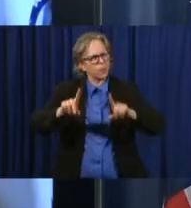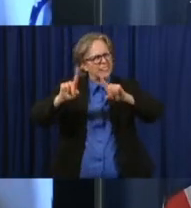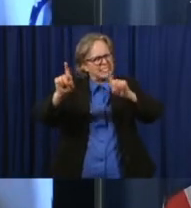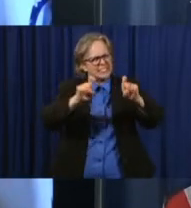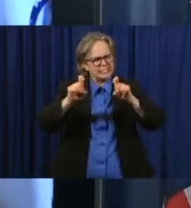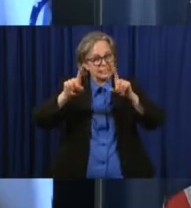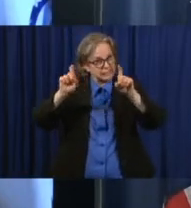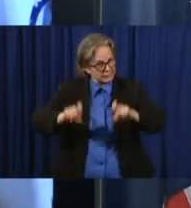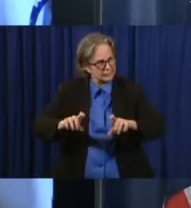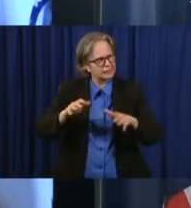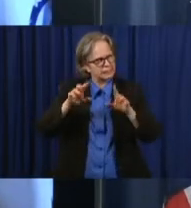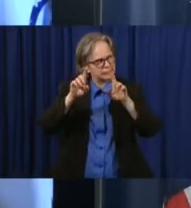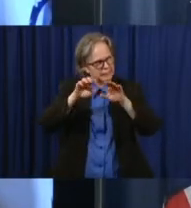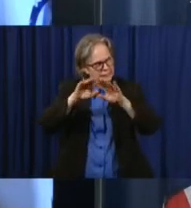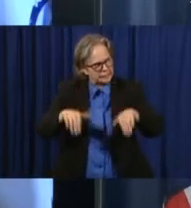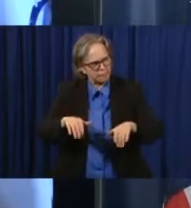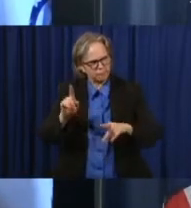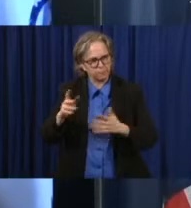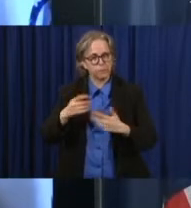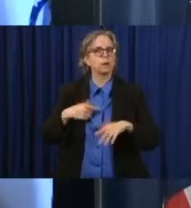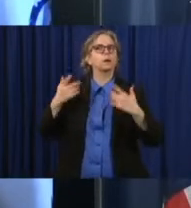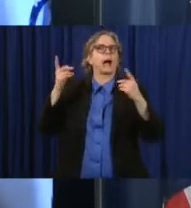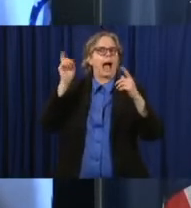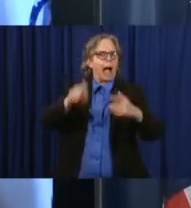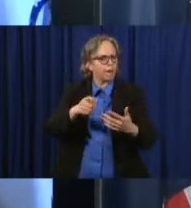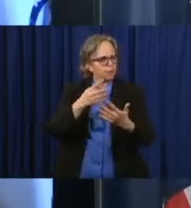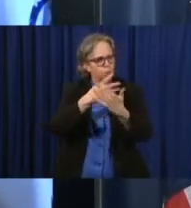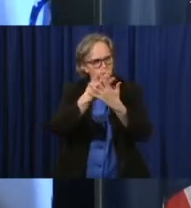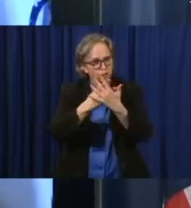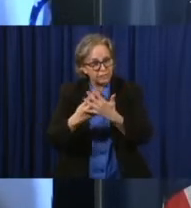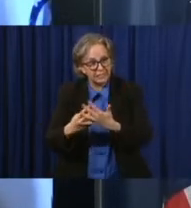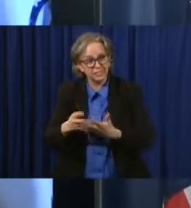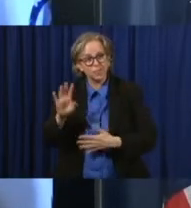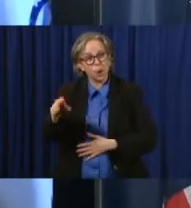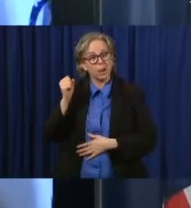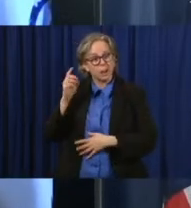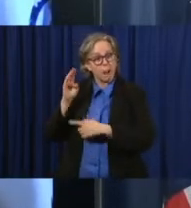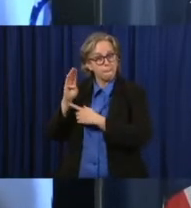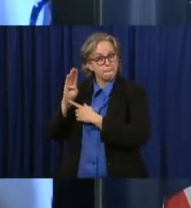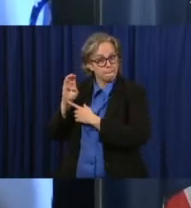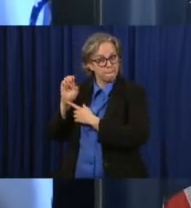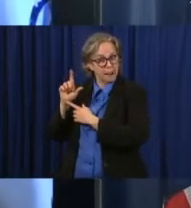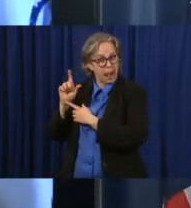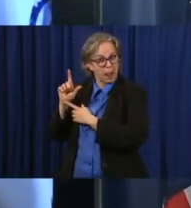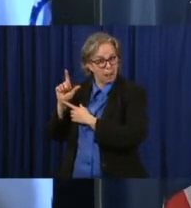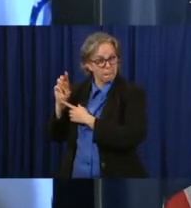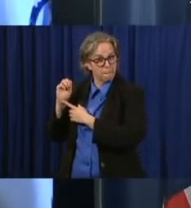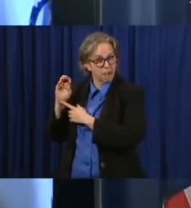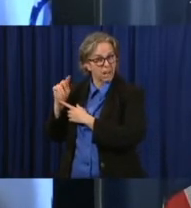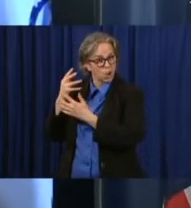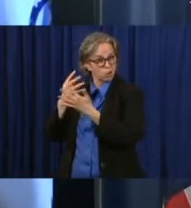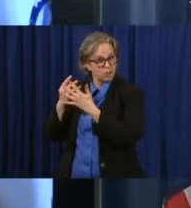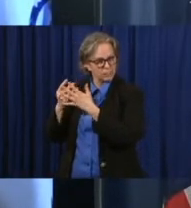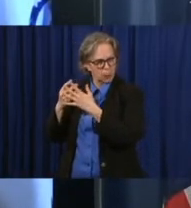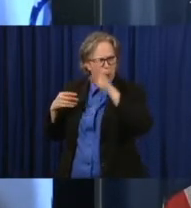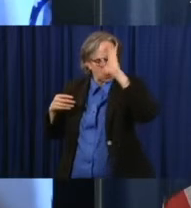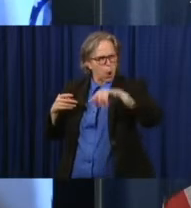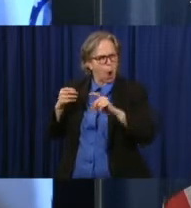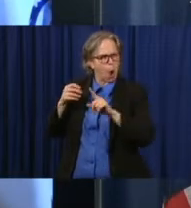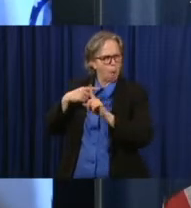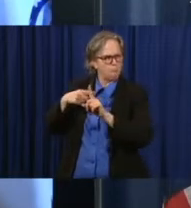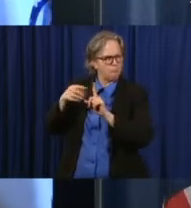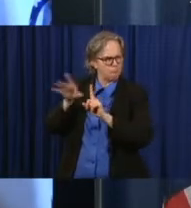population. So at a place like Belmont Correctional Institution where there are positive people, we would screen every single inmate there